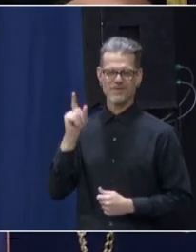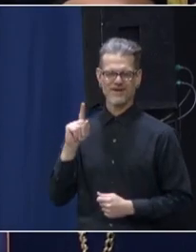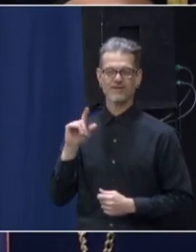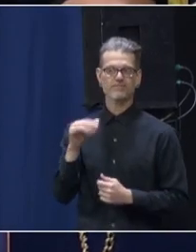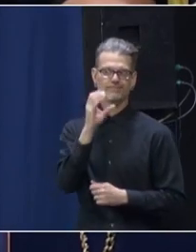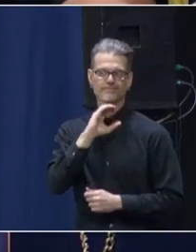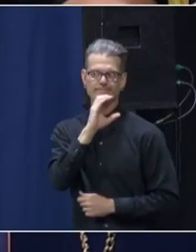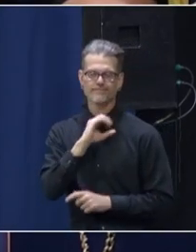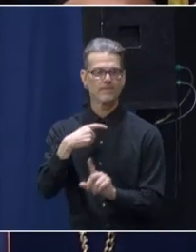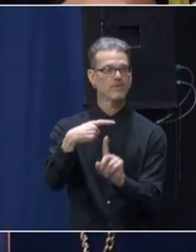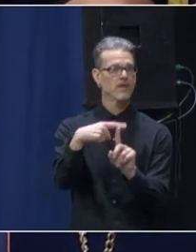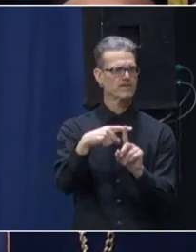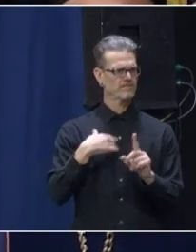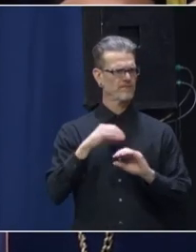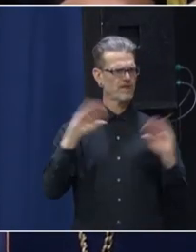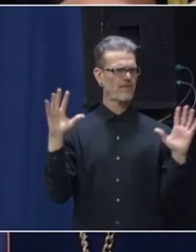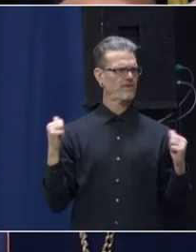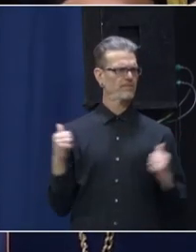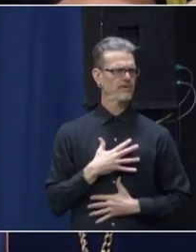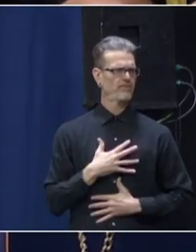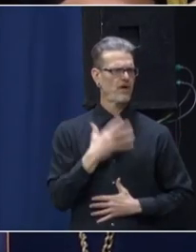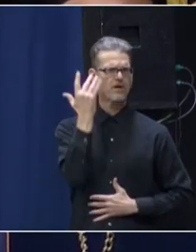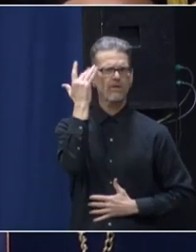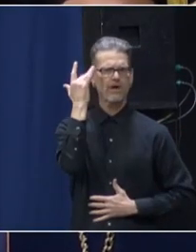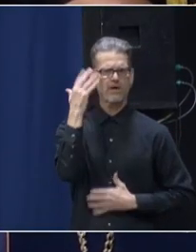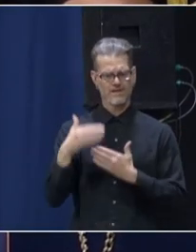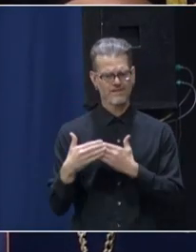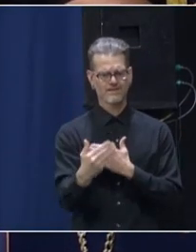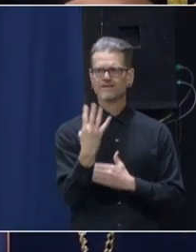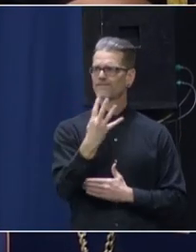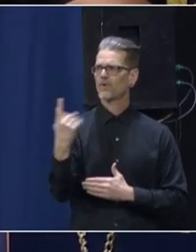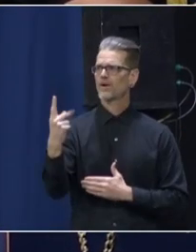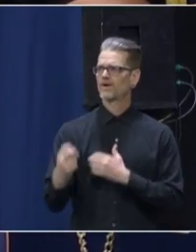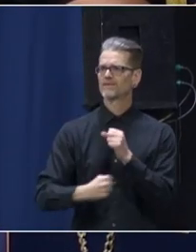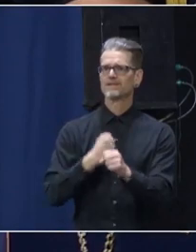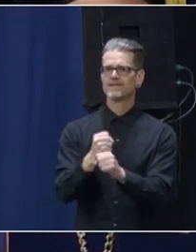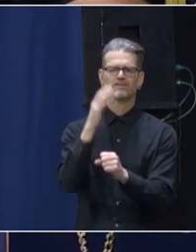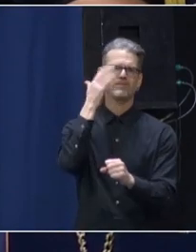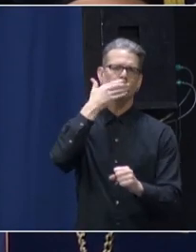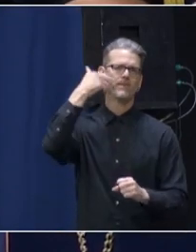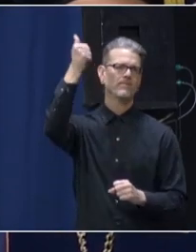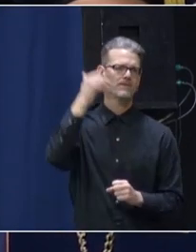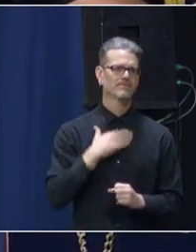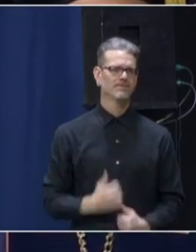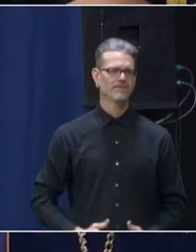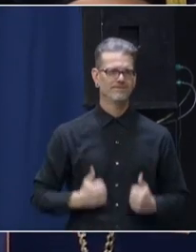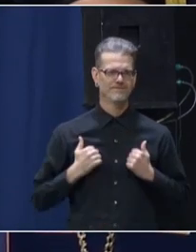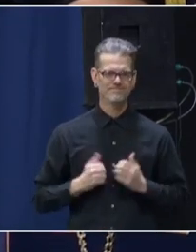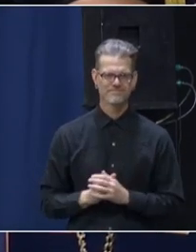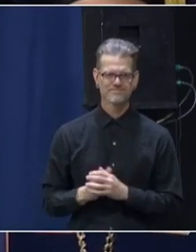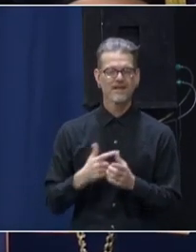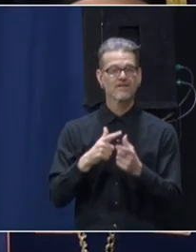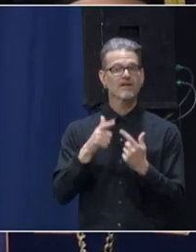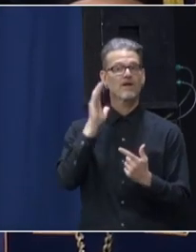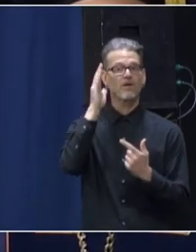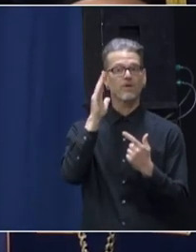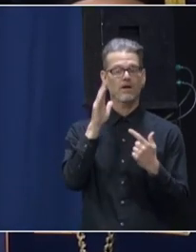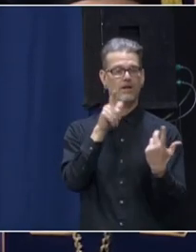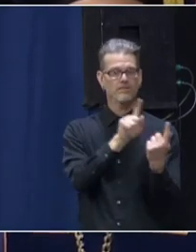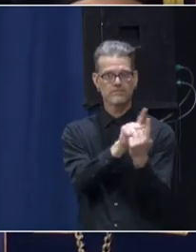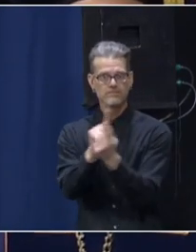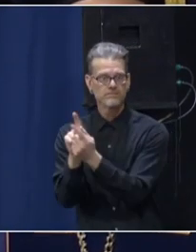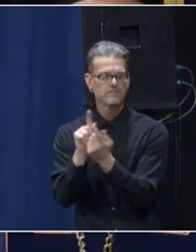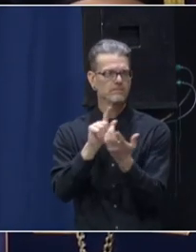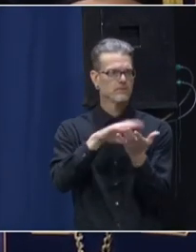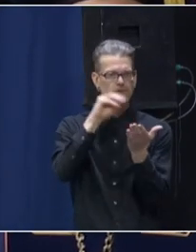also that I had nothing to be afraid of, because the next 4.5 years were going to be the best years of my life, and that I would encounter so much and learn